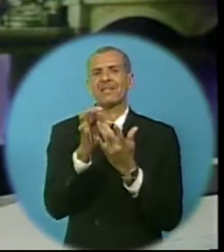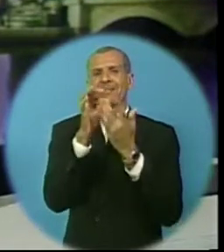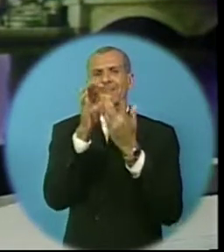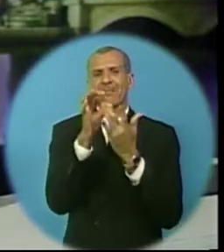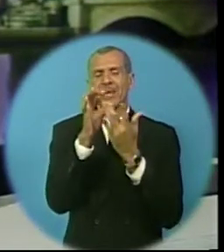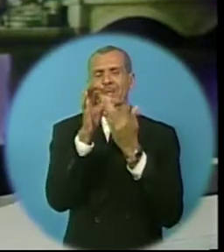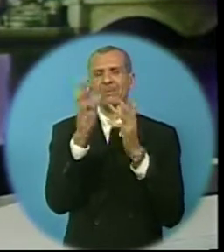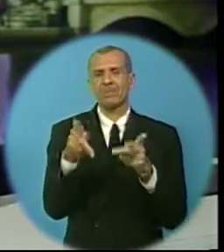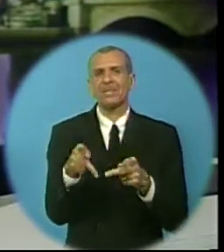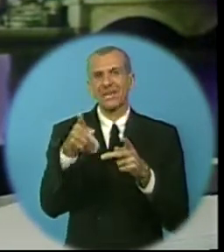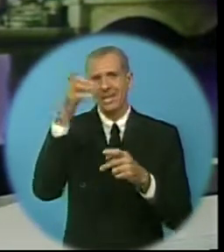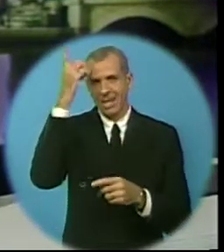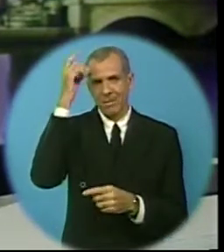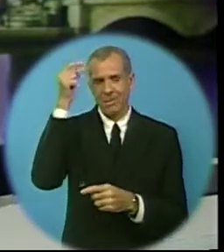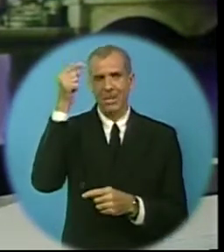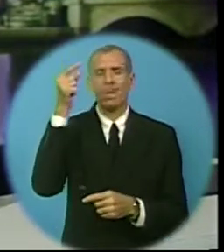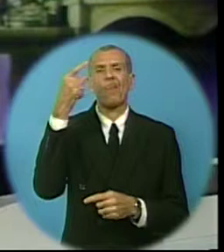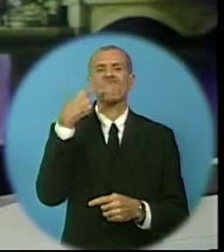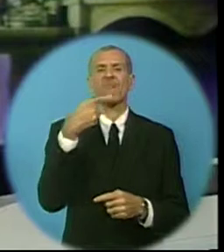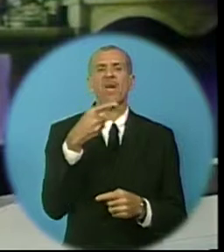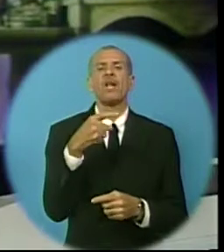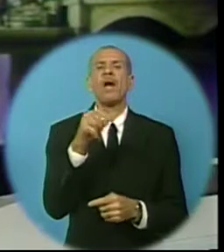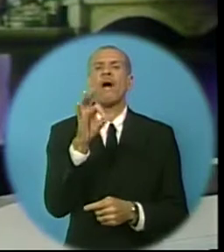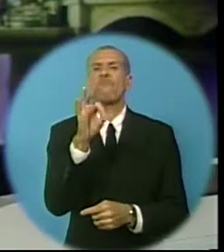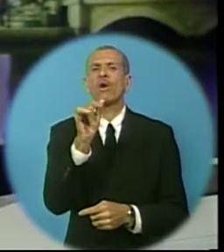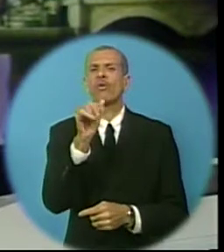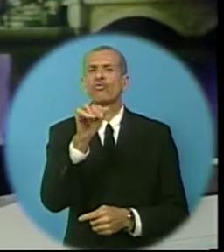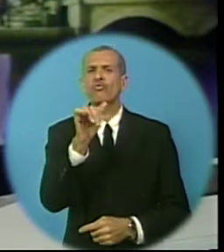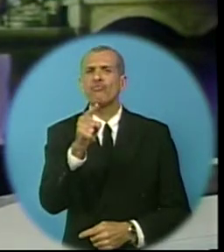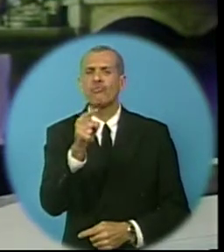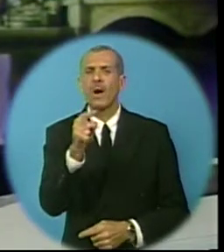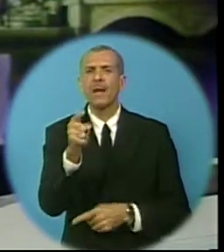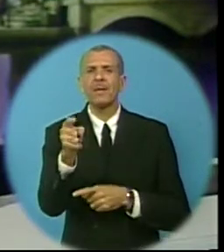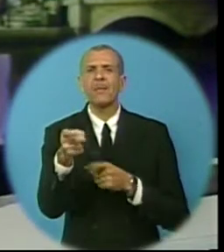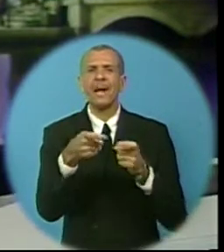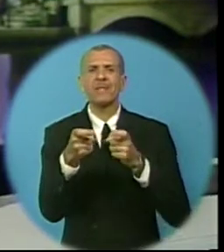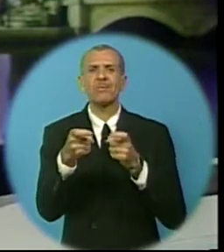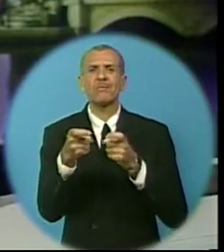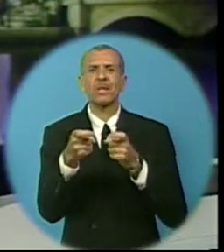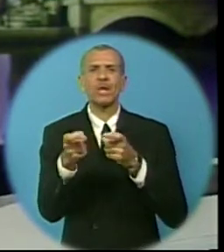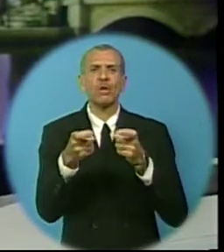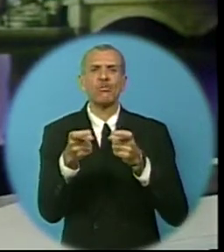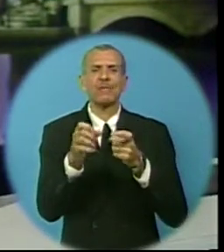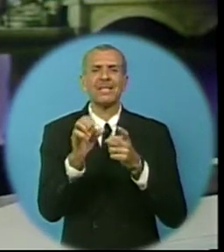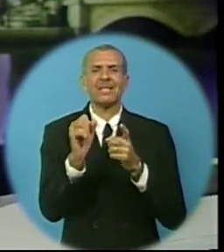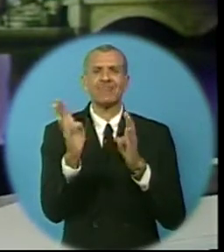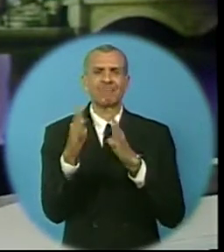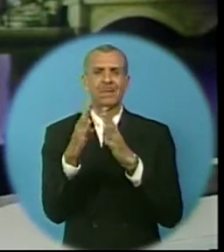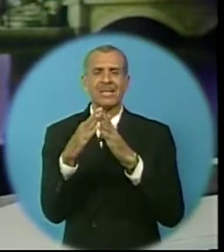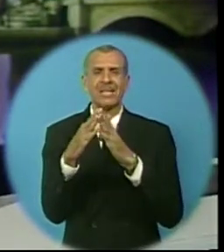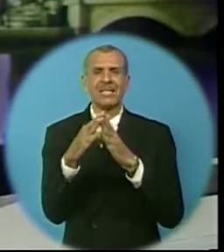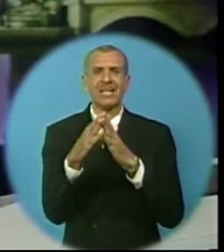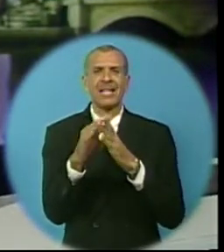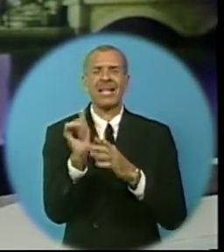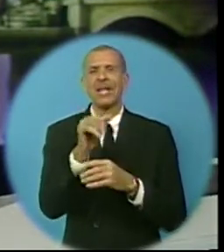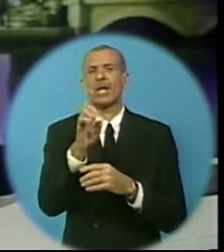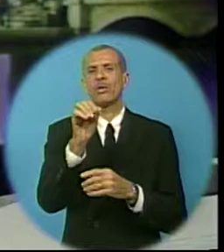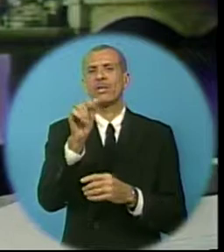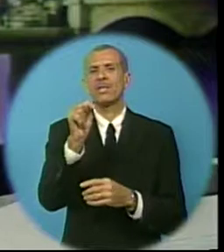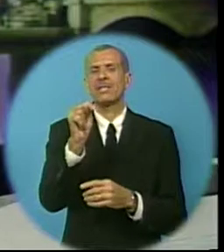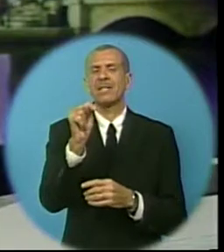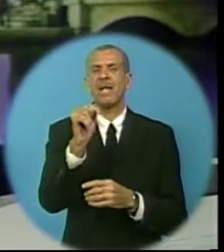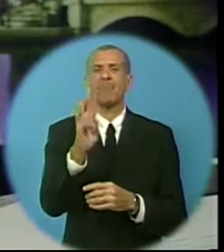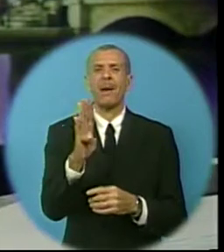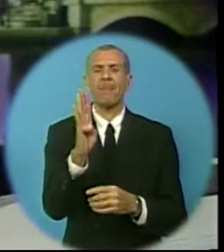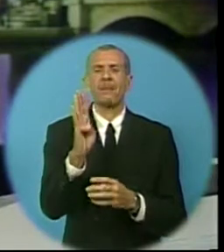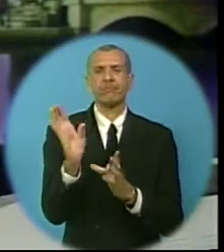David Gittins on the sidelines of a fraud management controls seminar organized by the Institute of Internal Auditors